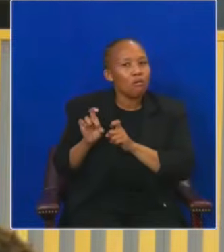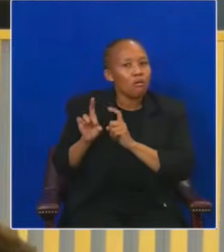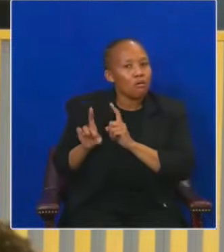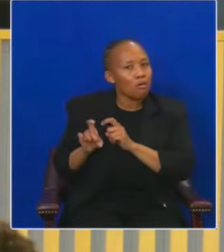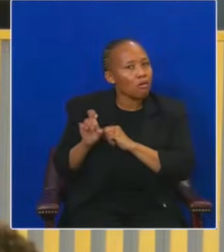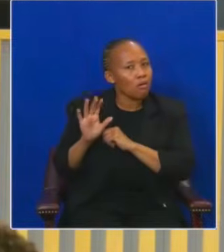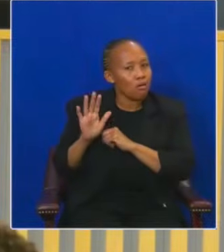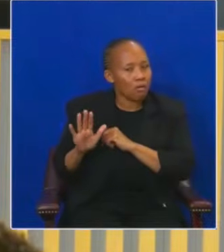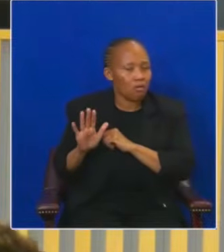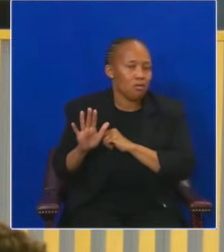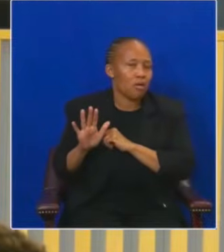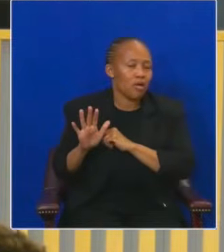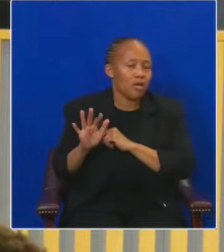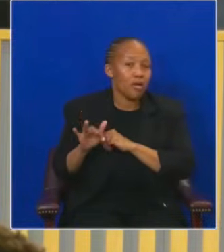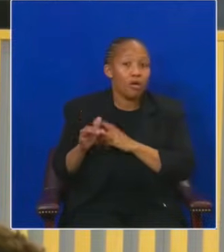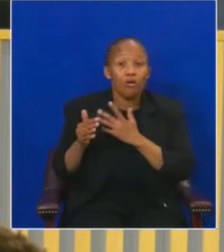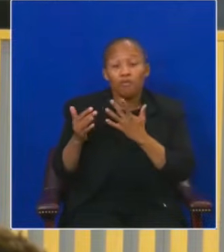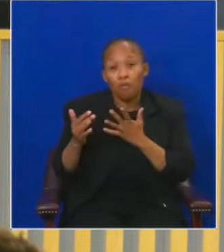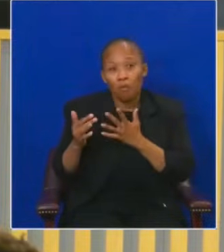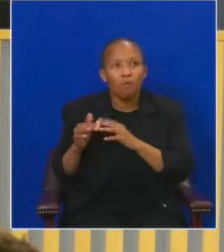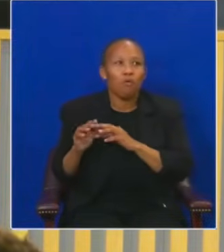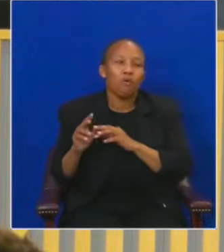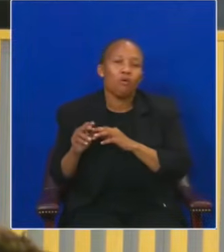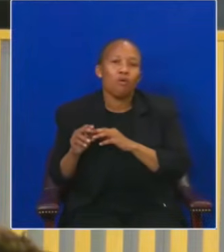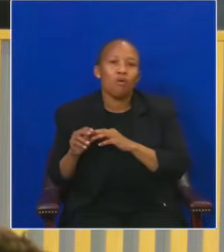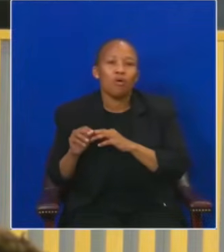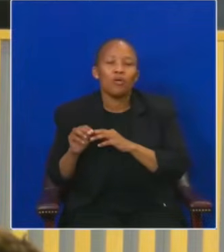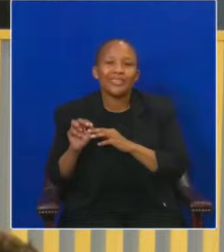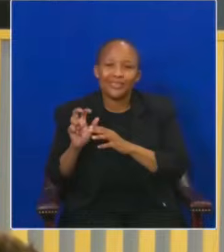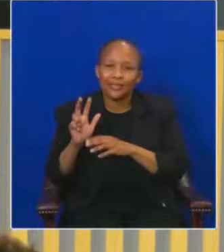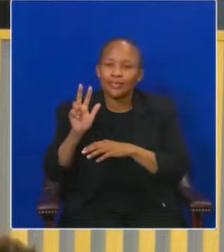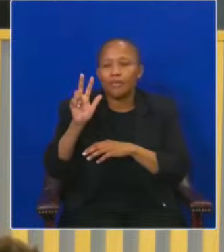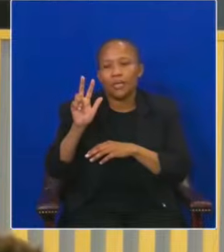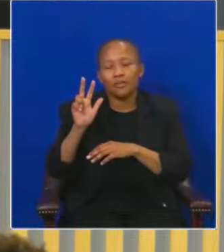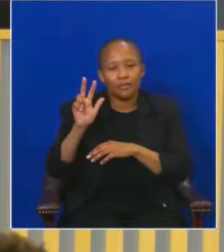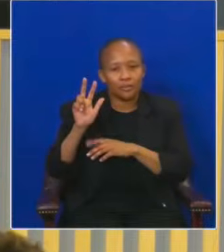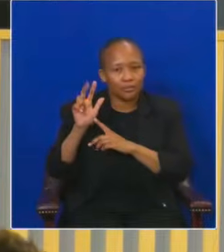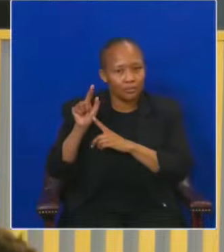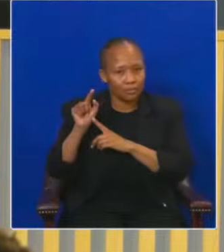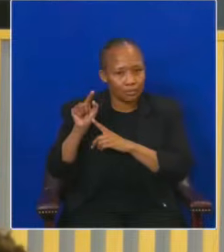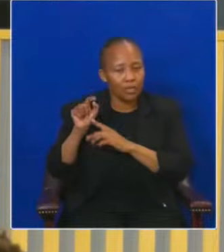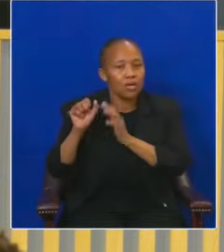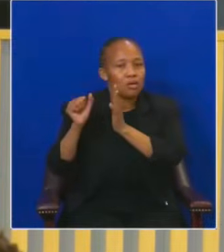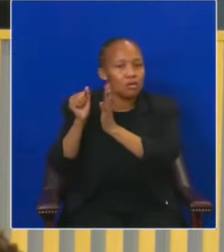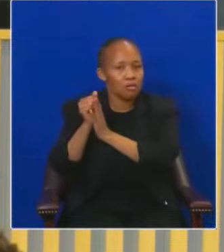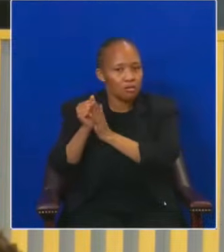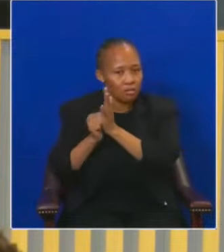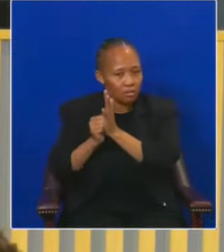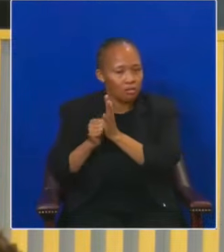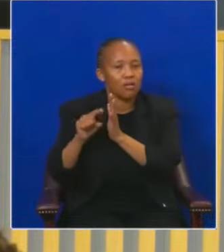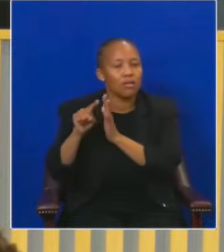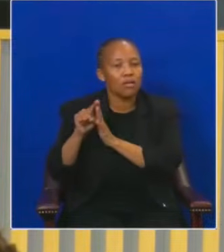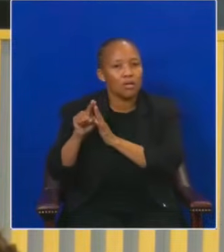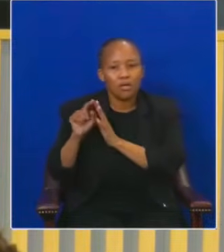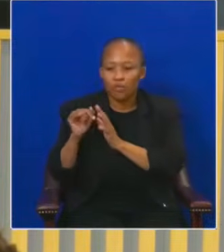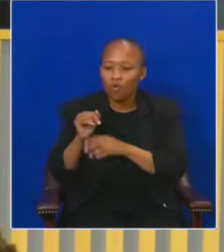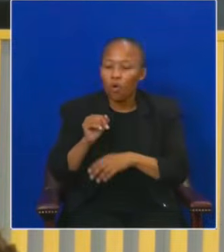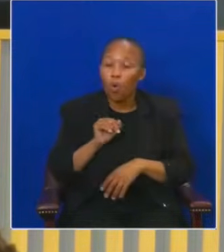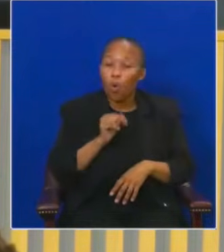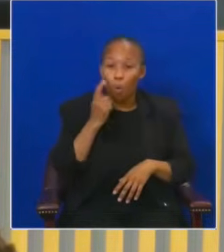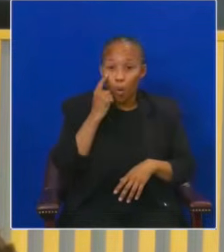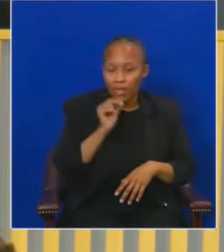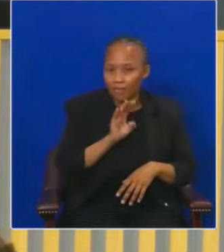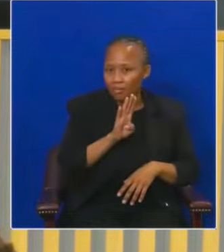statement or an affidavit by witness B as to how did he get hold of